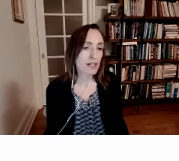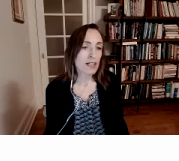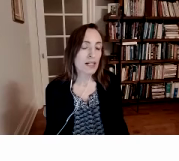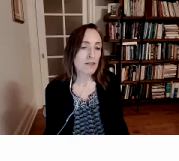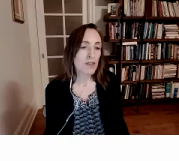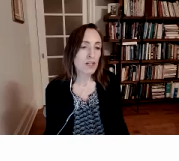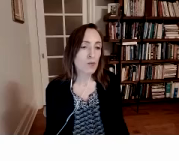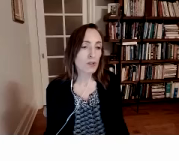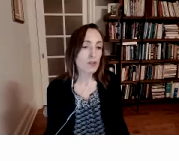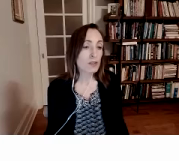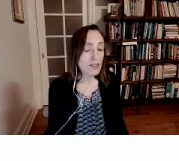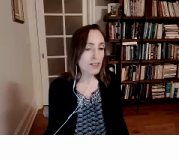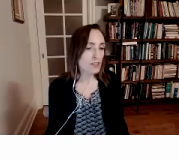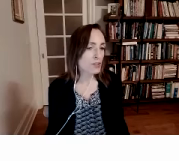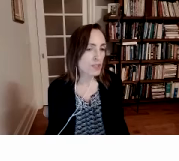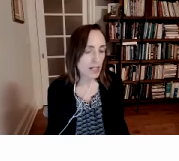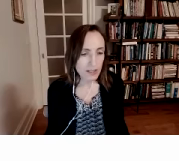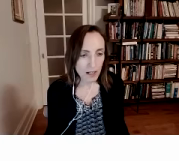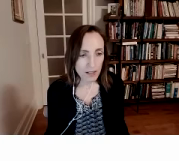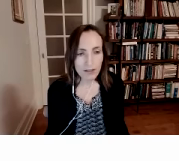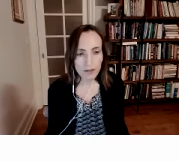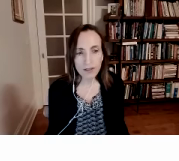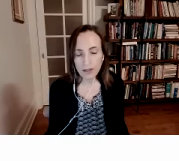experiment, they were listening to the